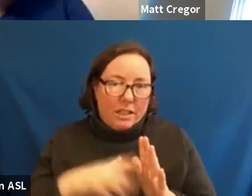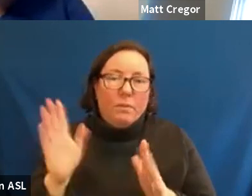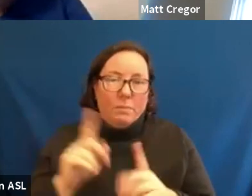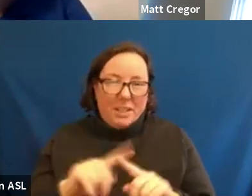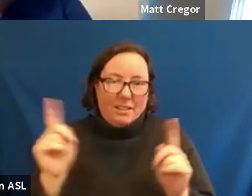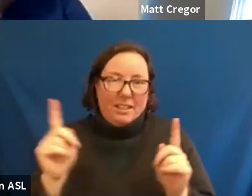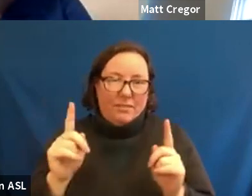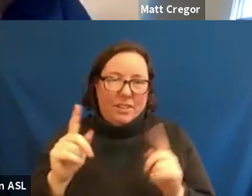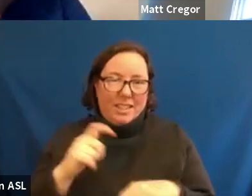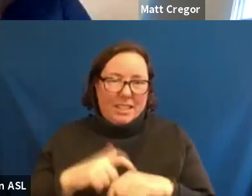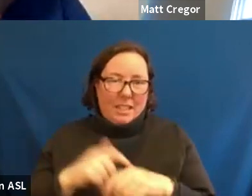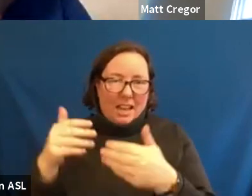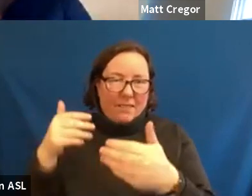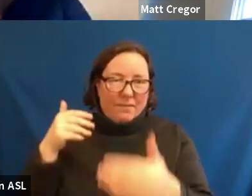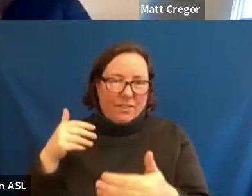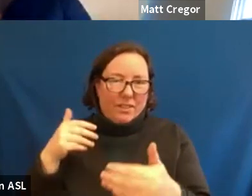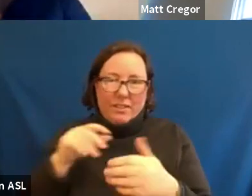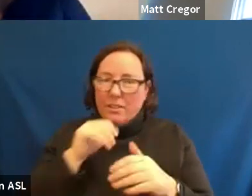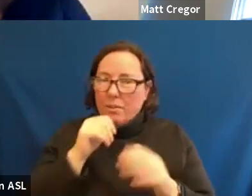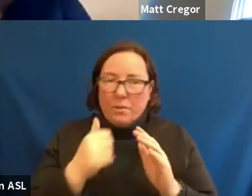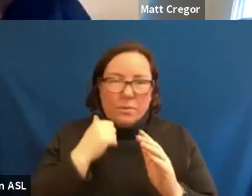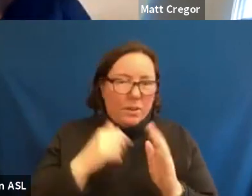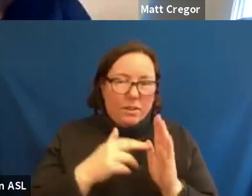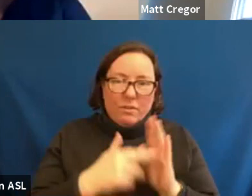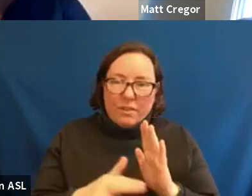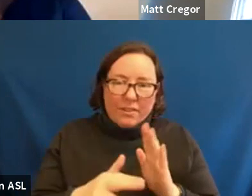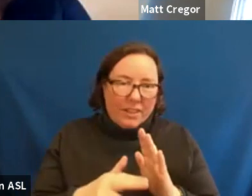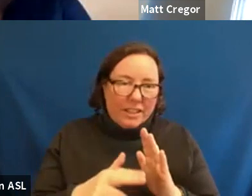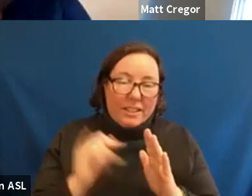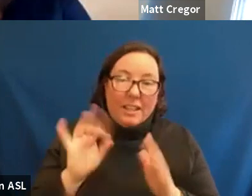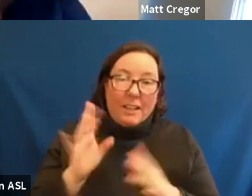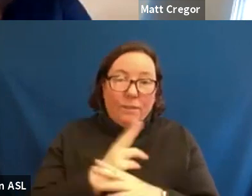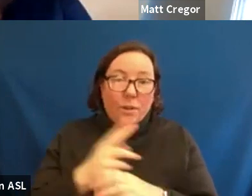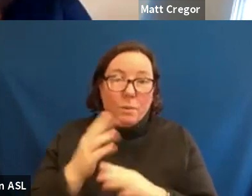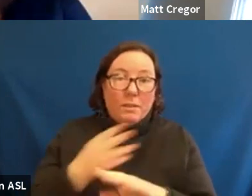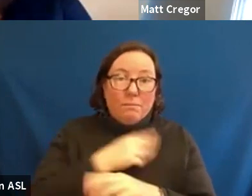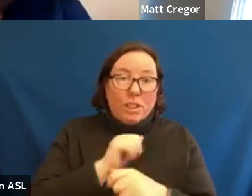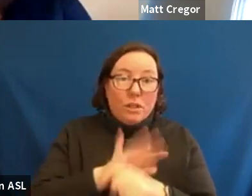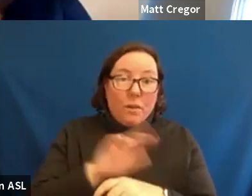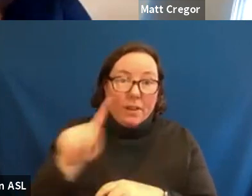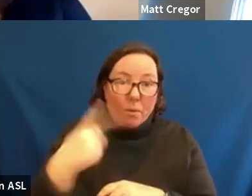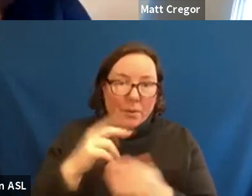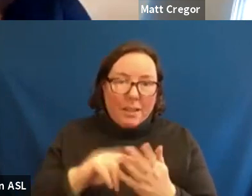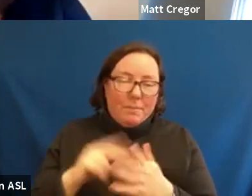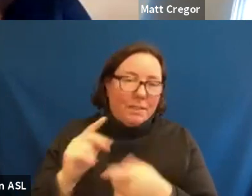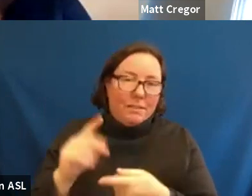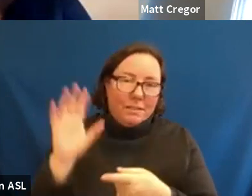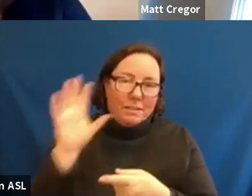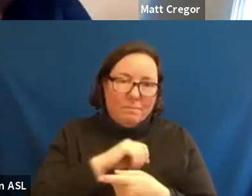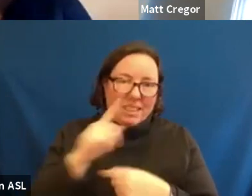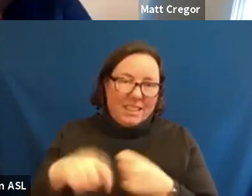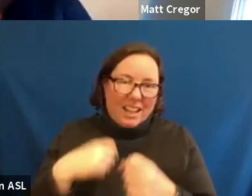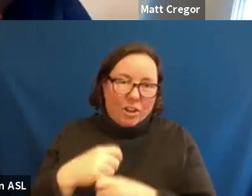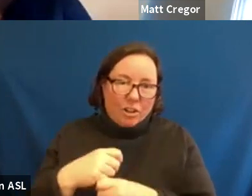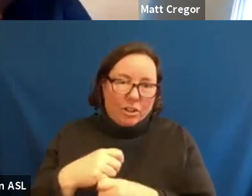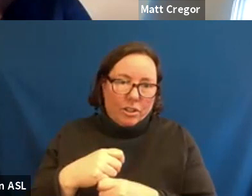be reflective of the students' 5th grade year to use pre-COVID grades, should we choose to do that, would be a